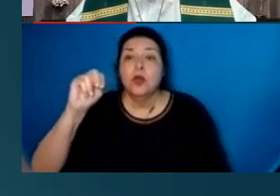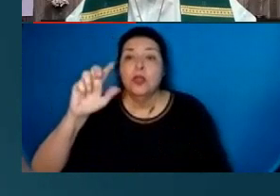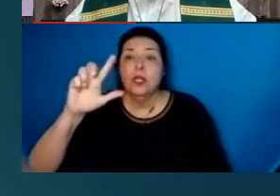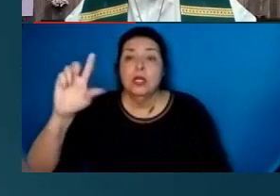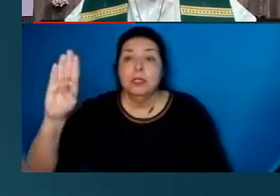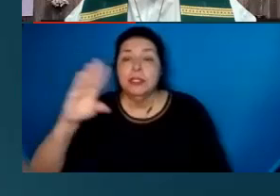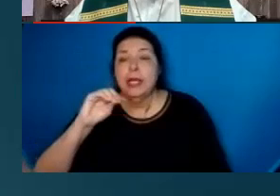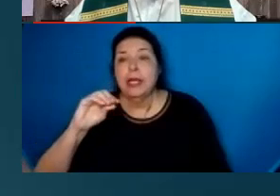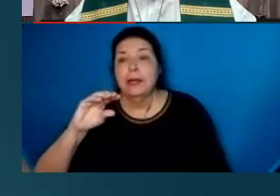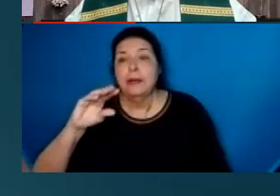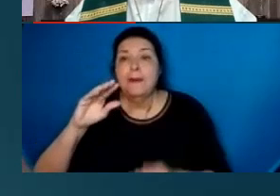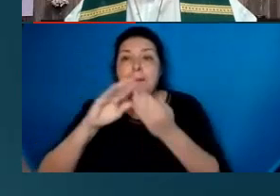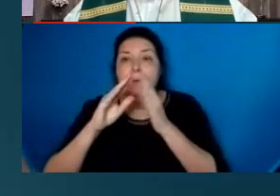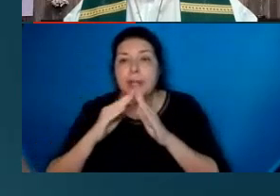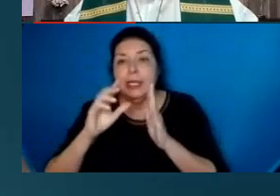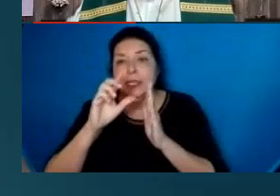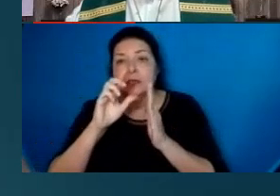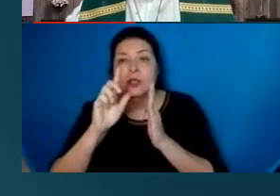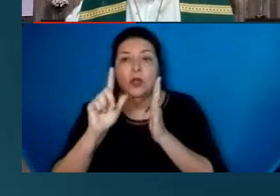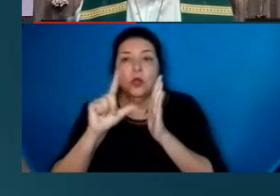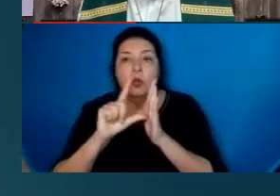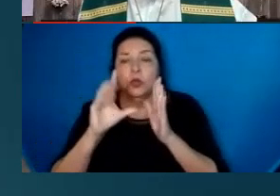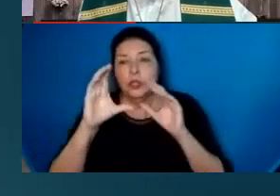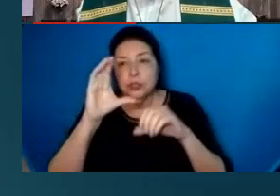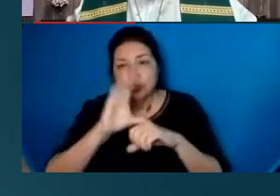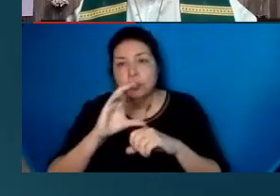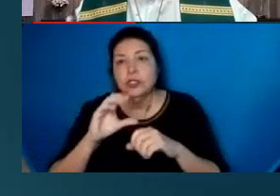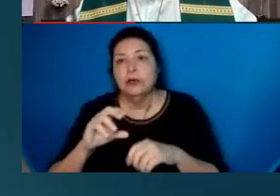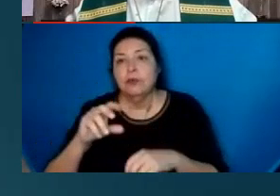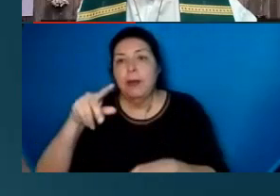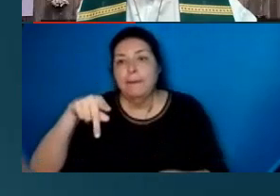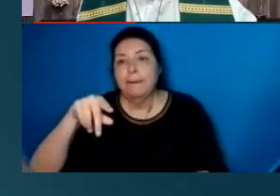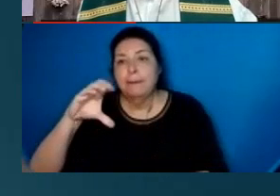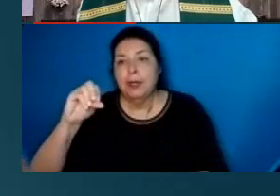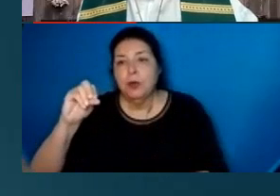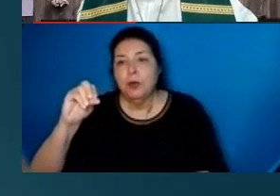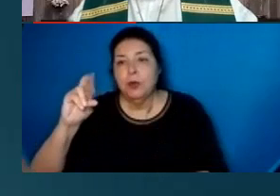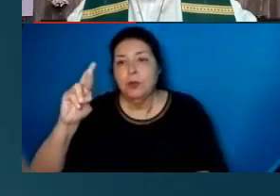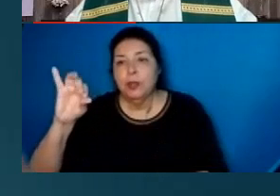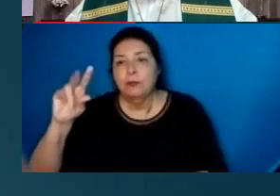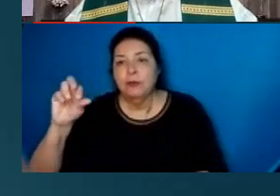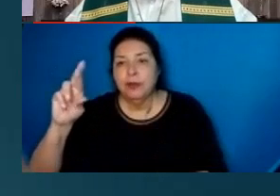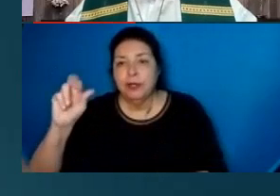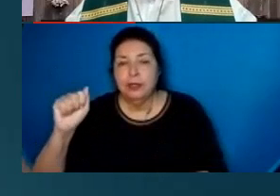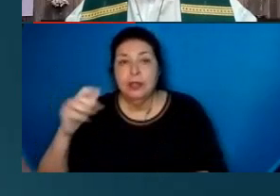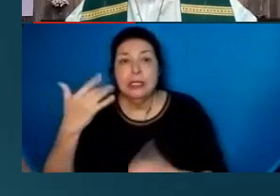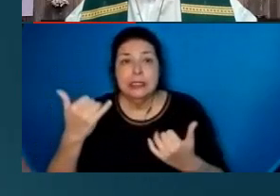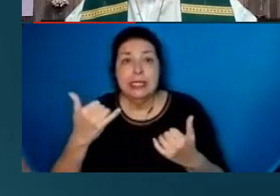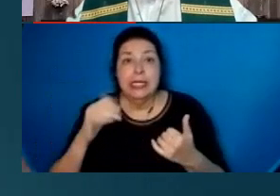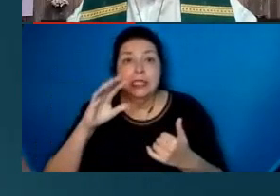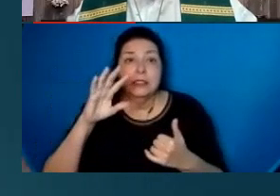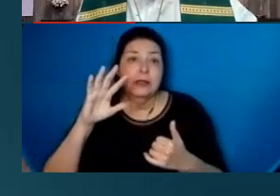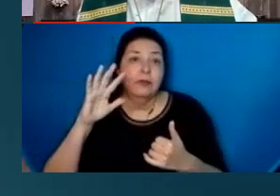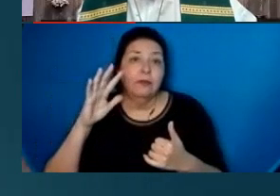Pico Rivera. Today is the fourth Sunday after Epiphany, and we're thankful to God that you're